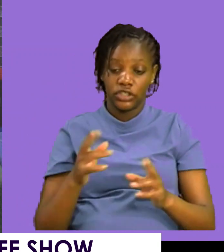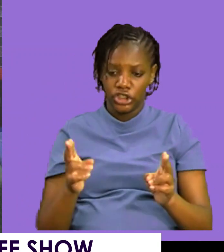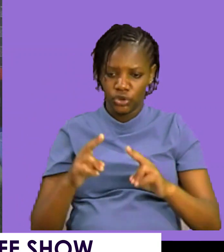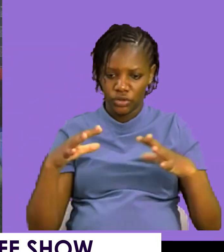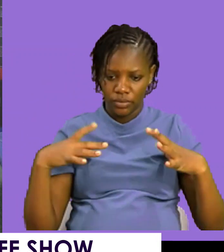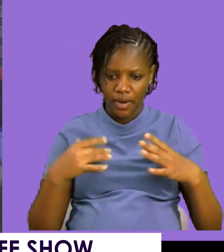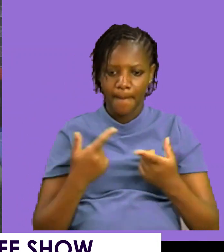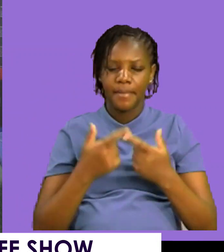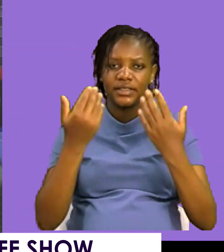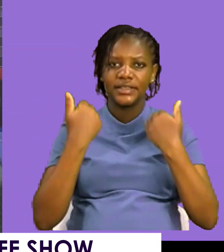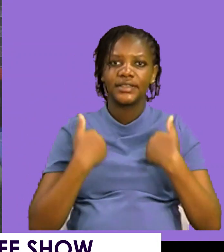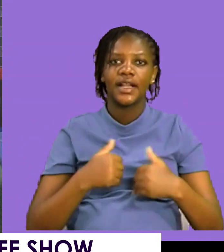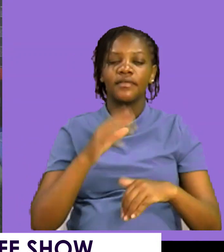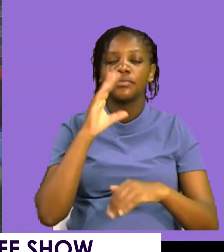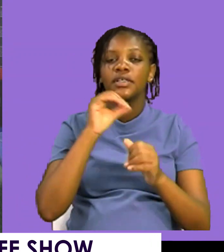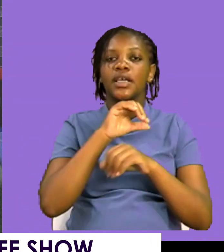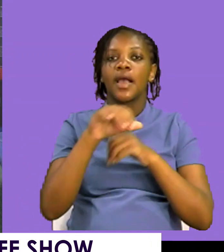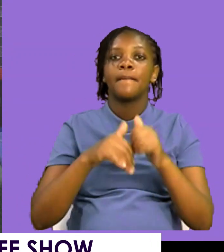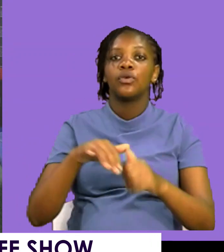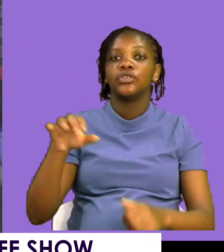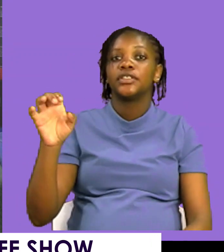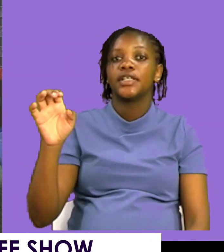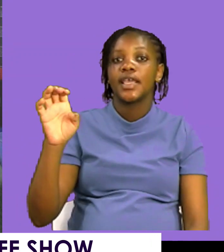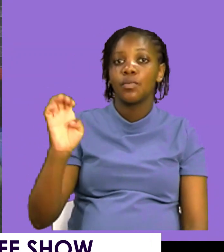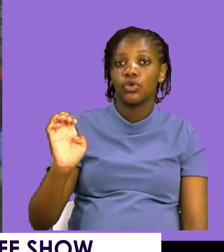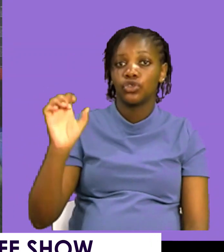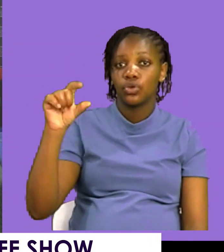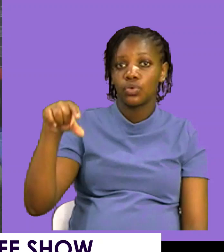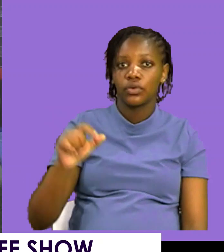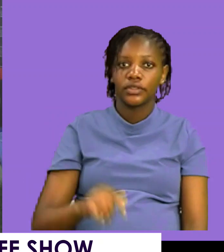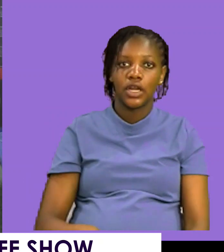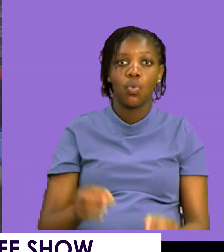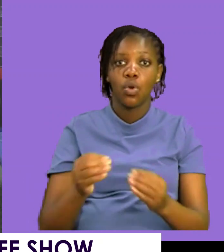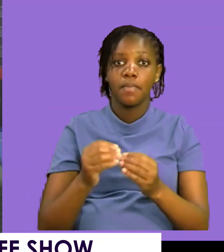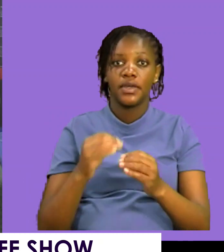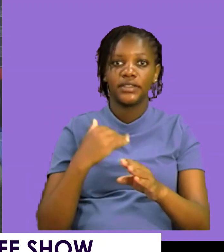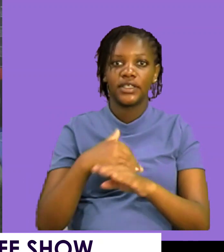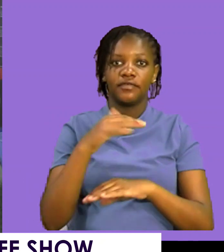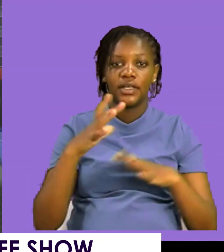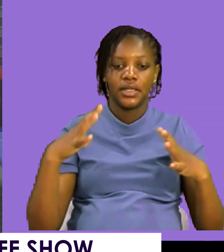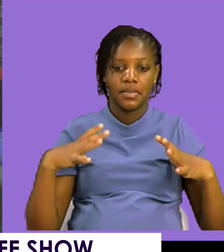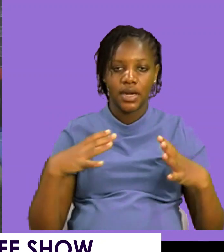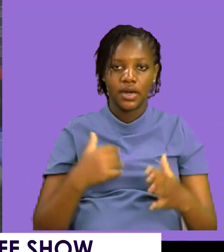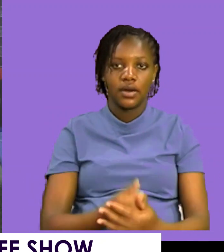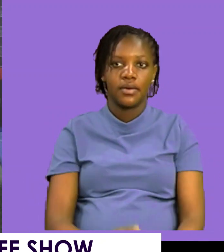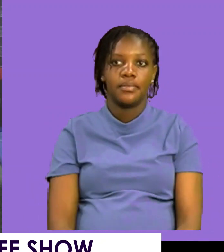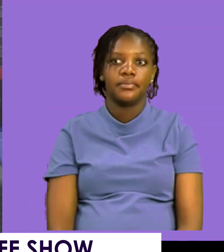I'm talking about emotional quotient. See you after the break.